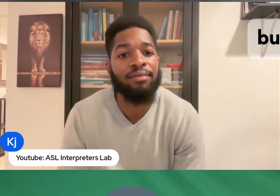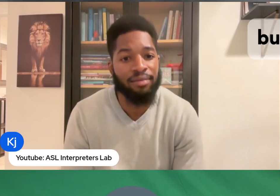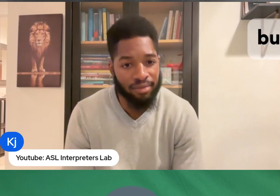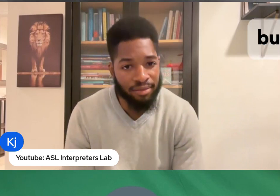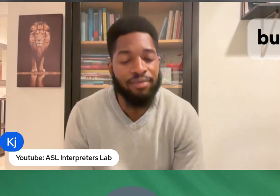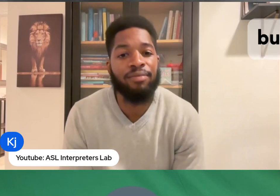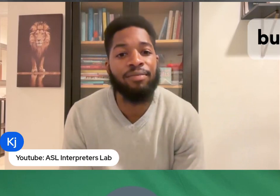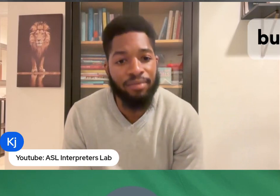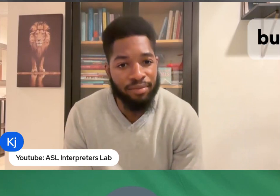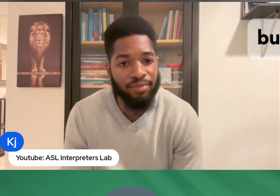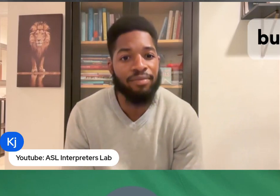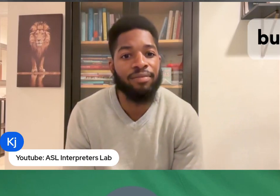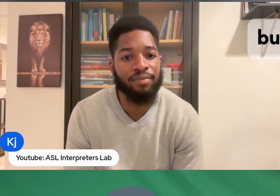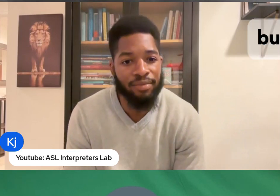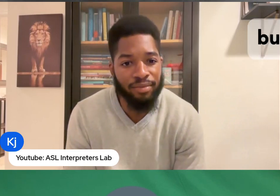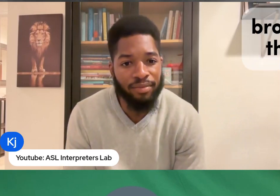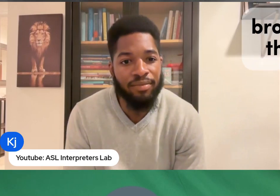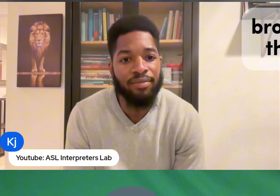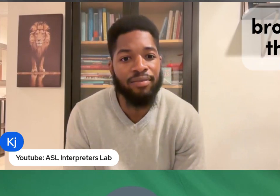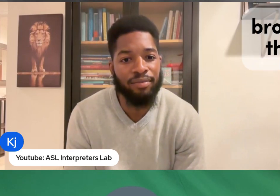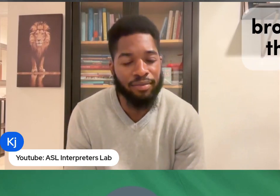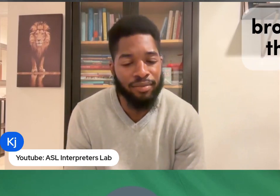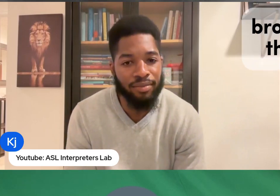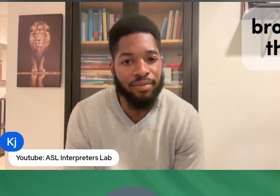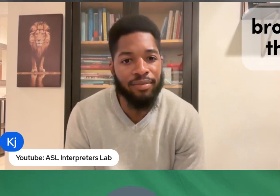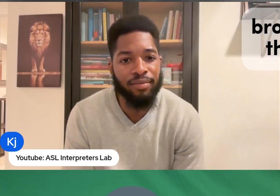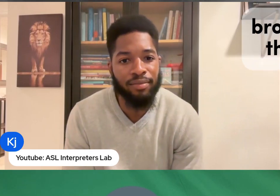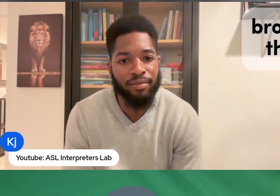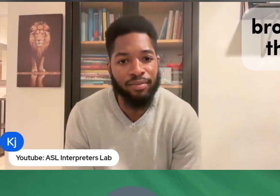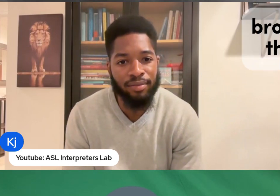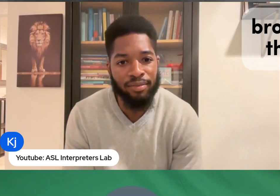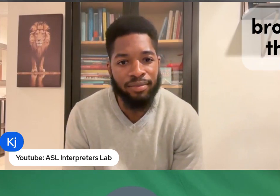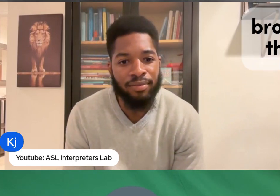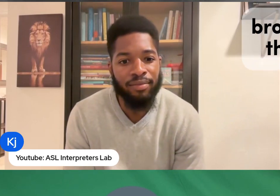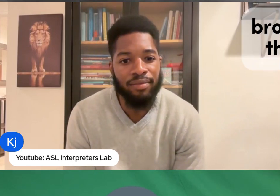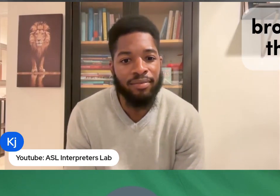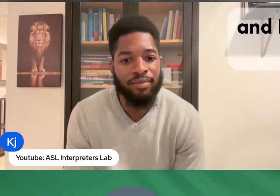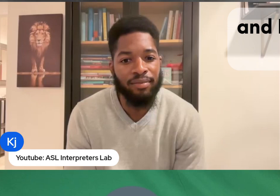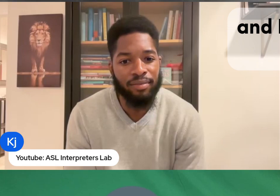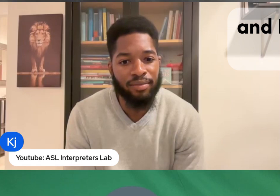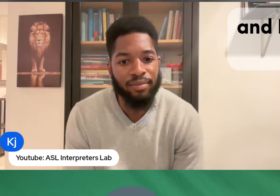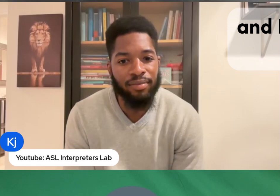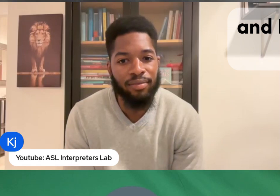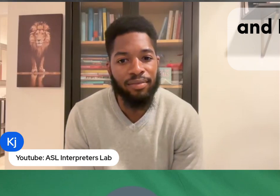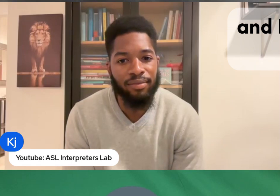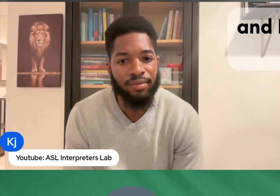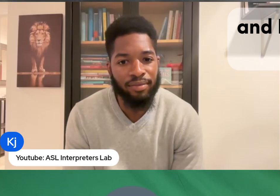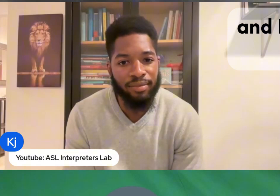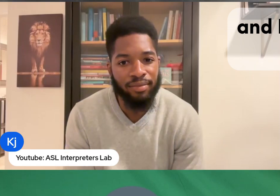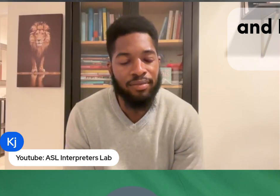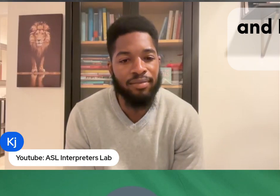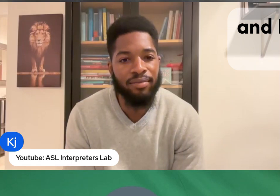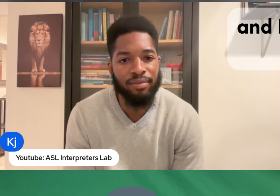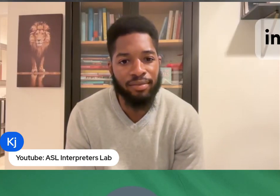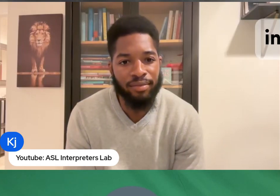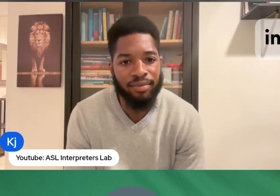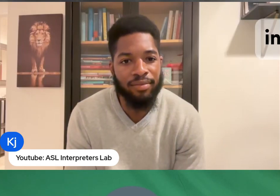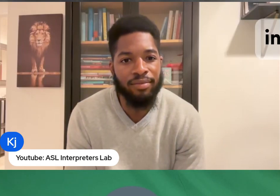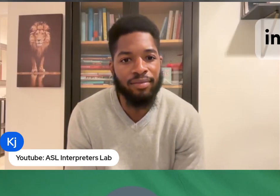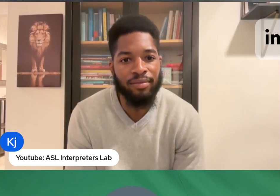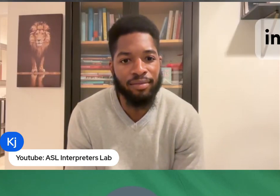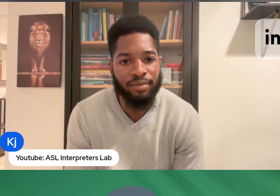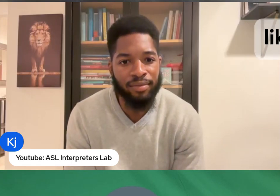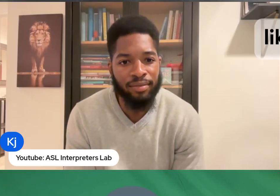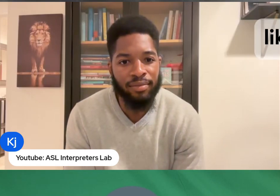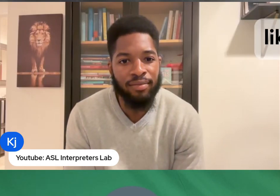But seeing the workshop brought that idea to him, and then he presented it to me, and I figured it would be a good idea. In my spare